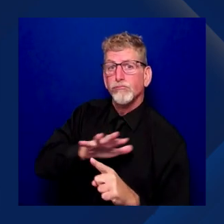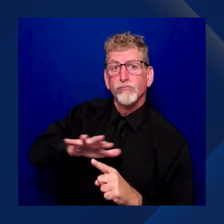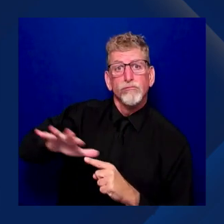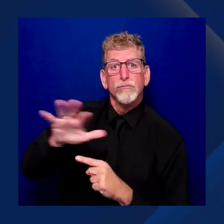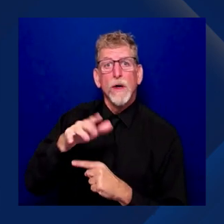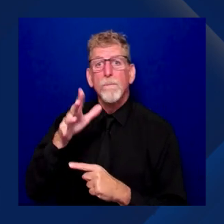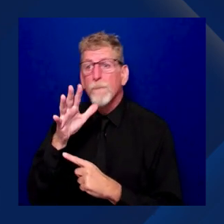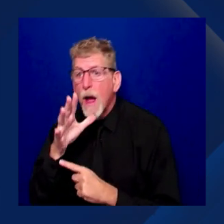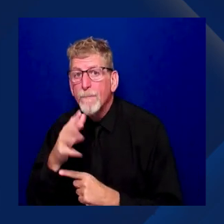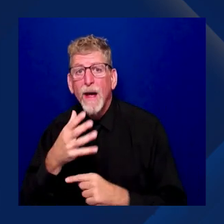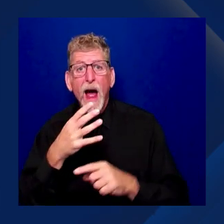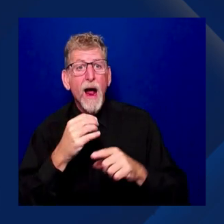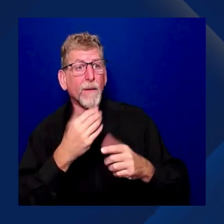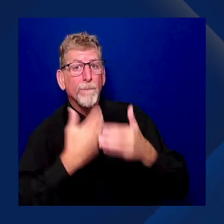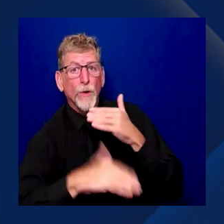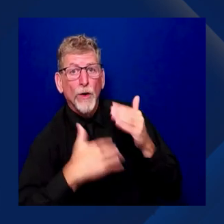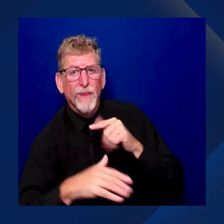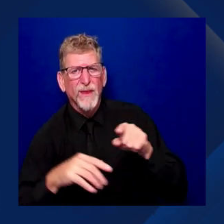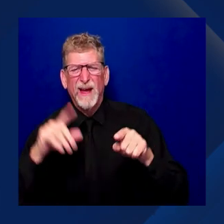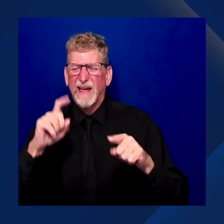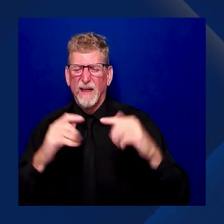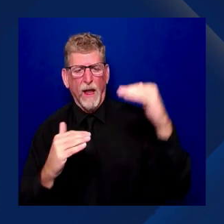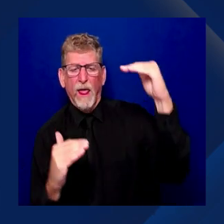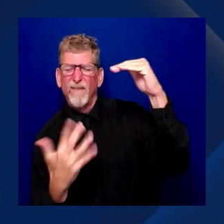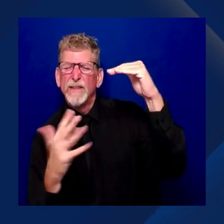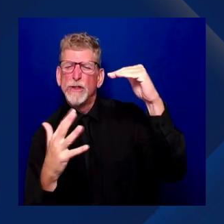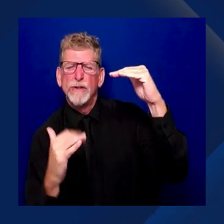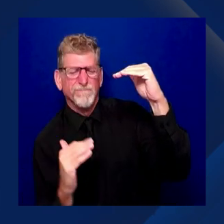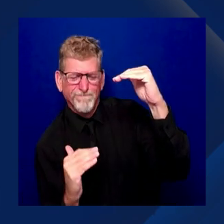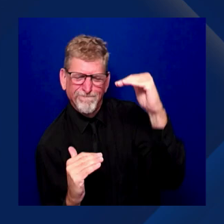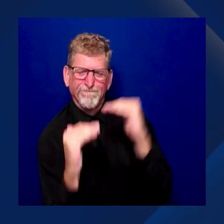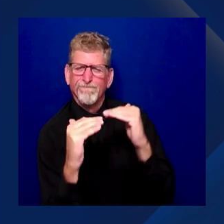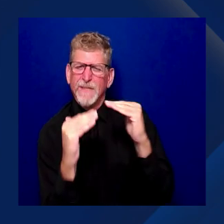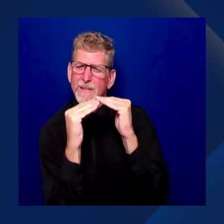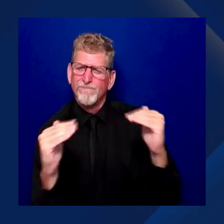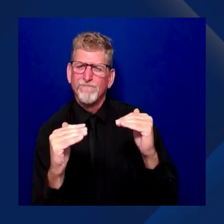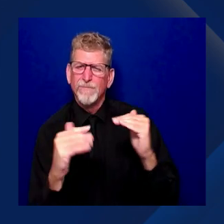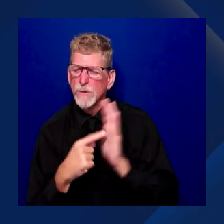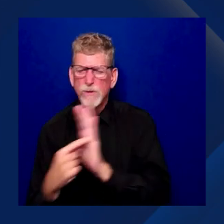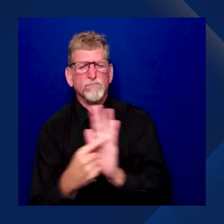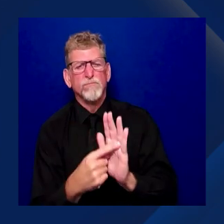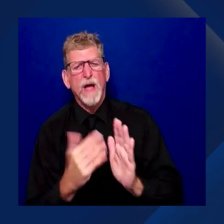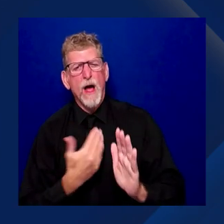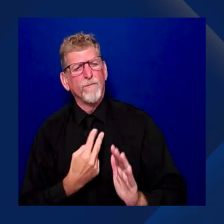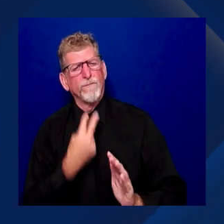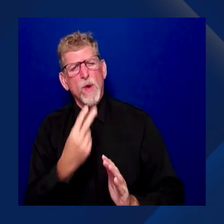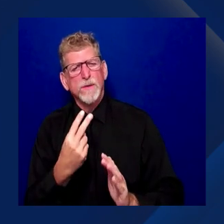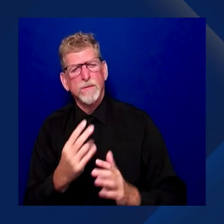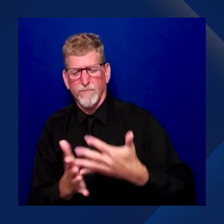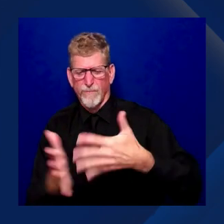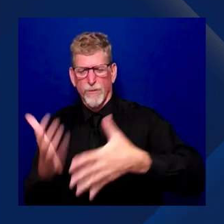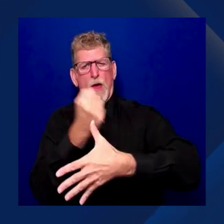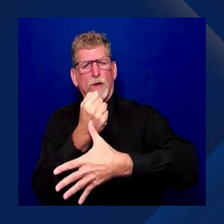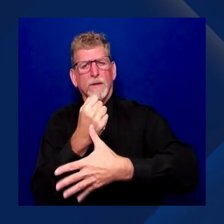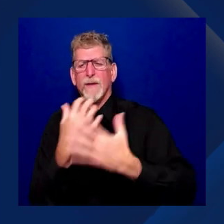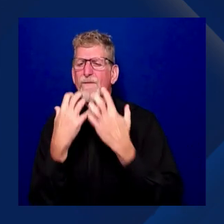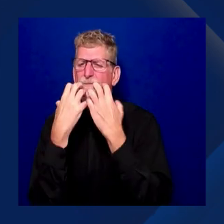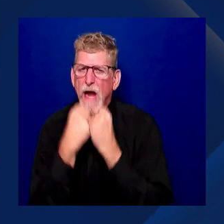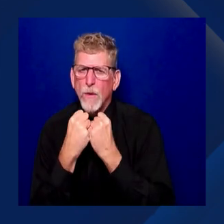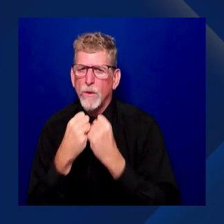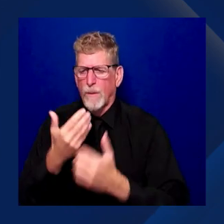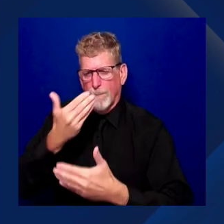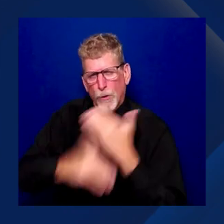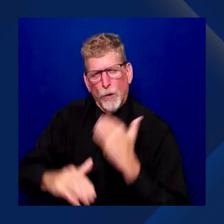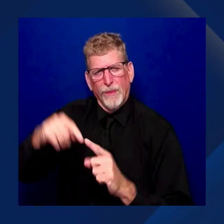that truly centers the voices, priorities, and values of the people giving birth. Let's work together to make sure